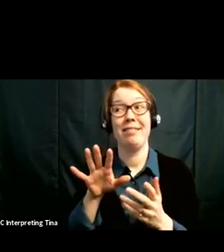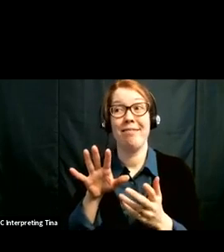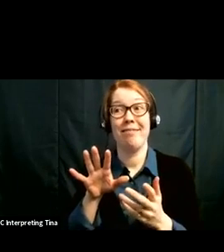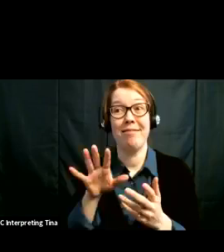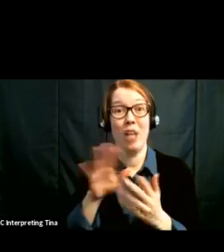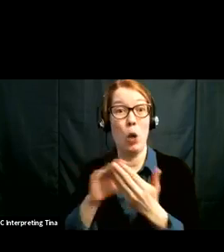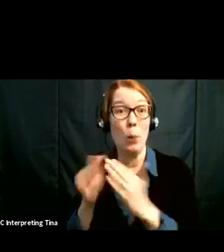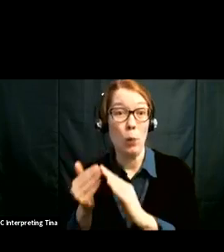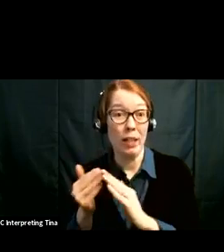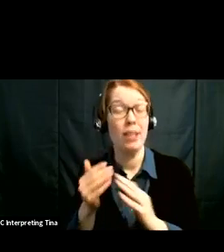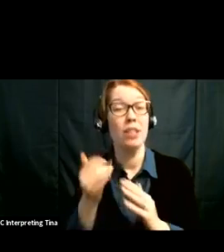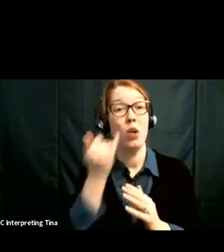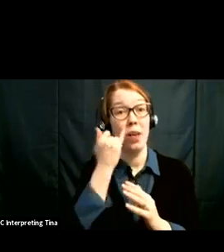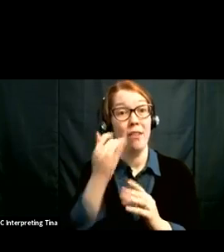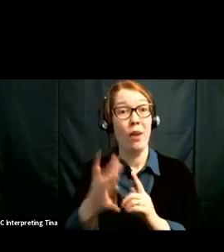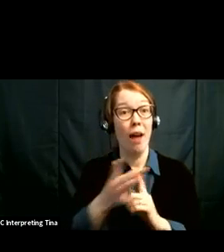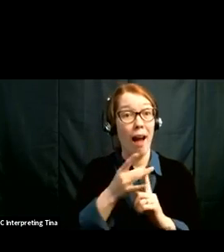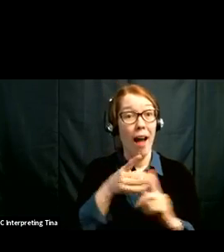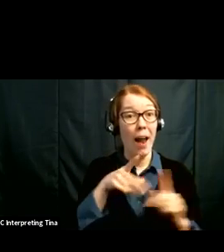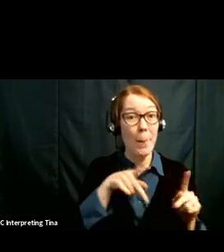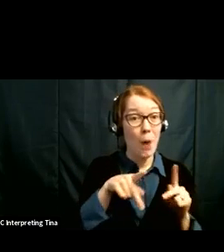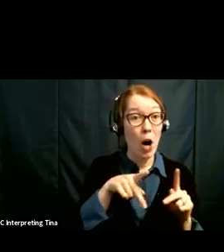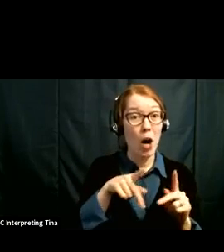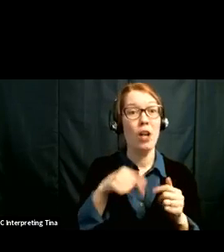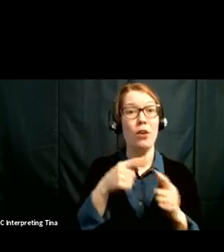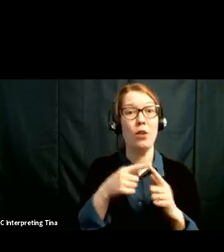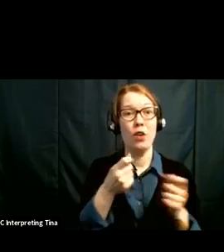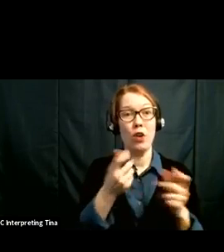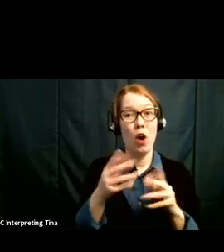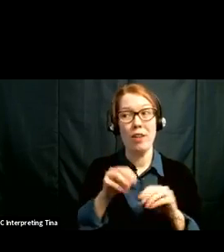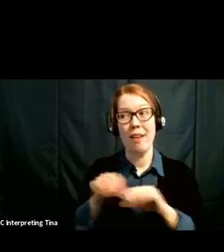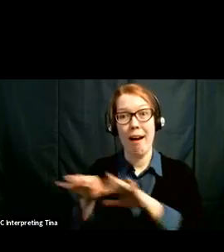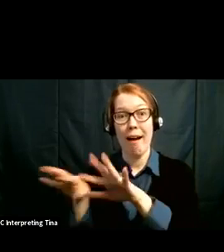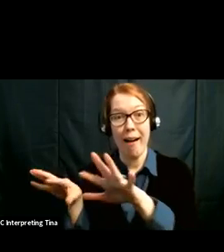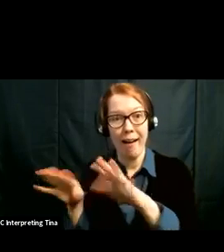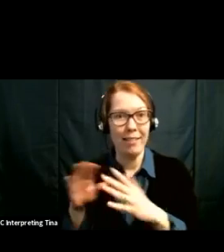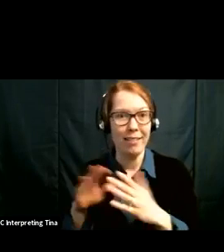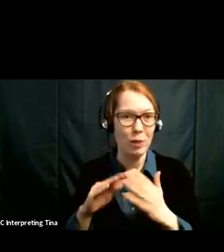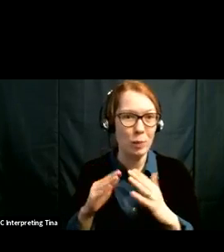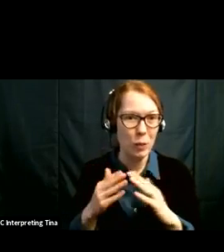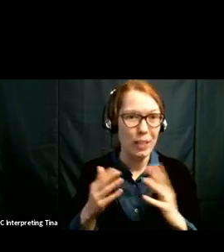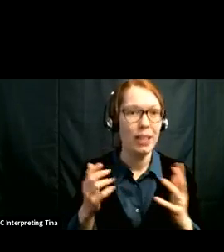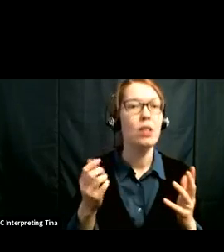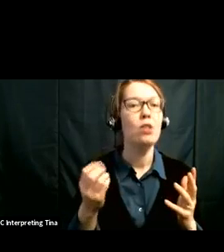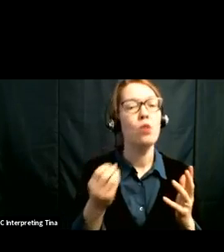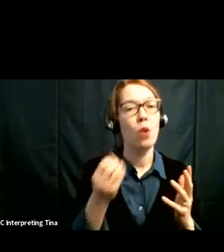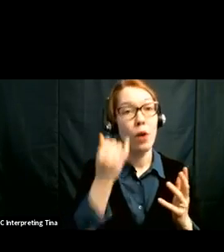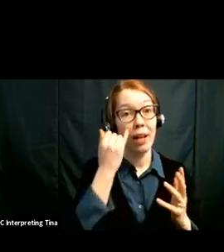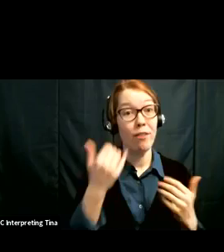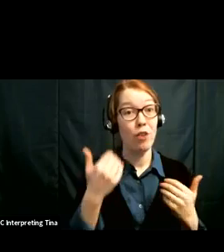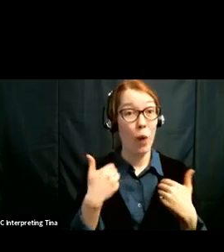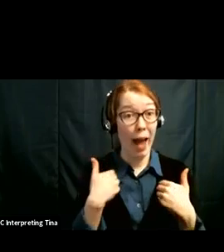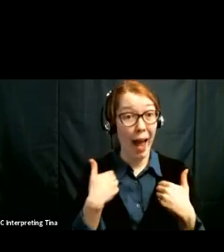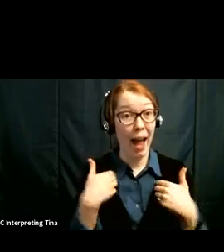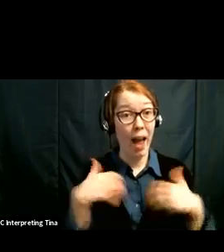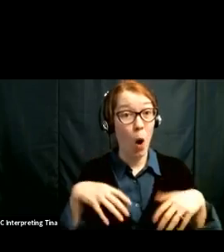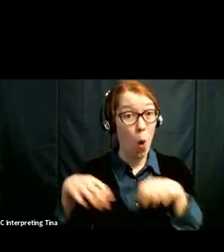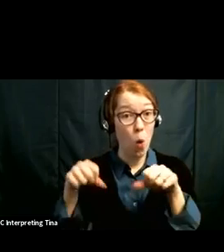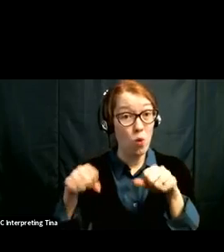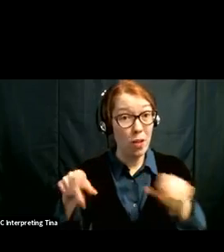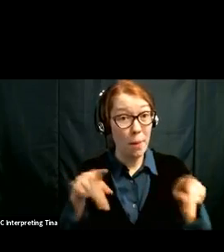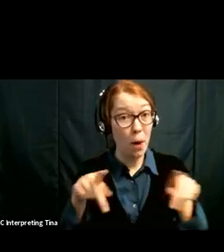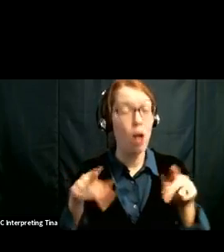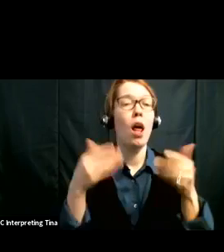you could then again cause a community issue. So if you're holding a party, again, limit the number of